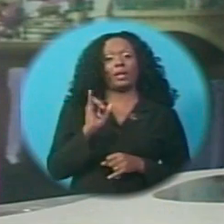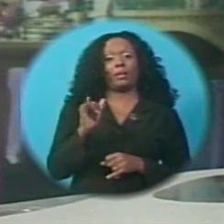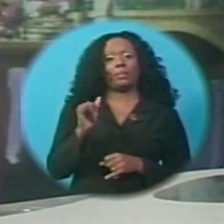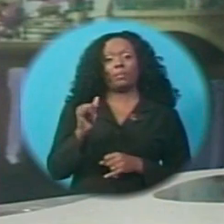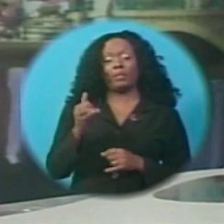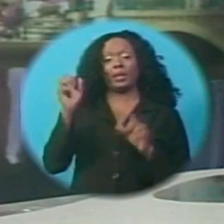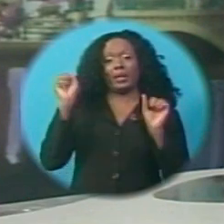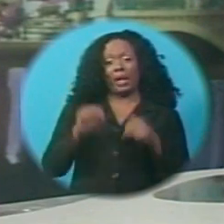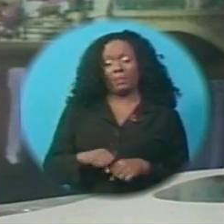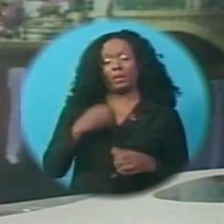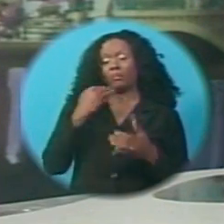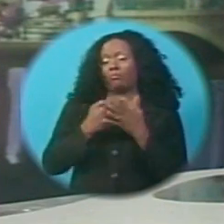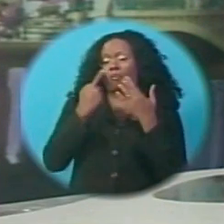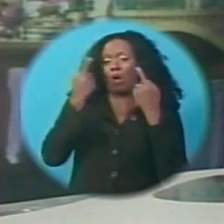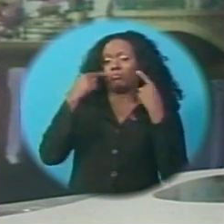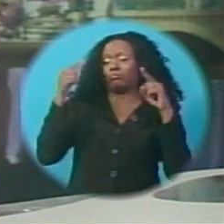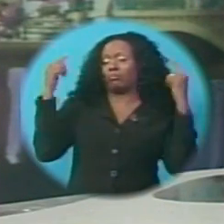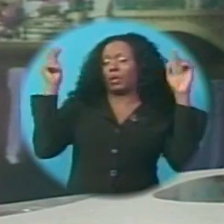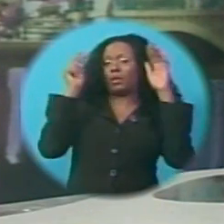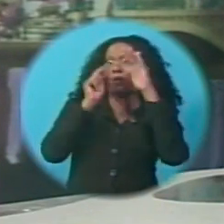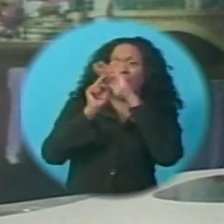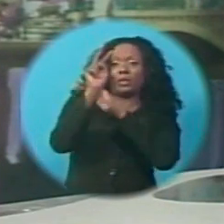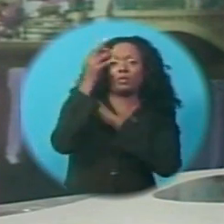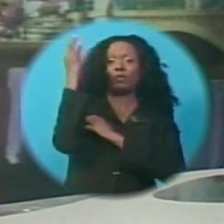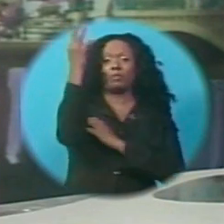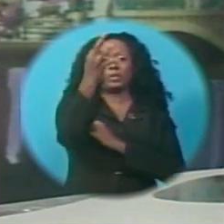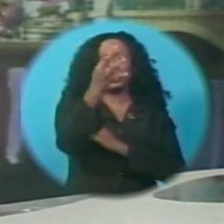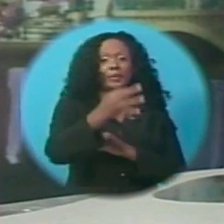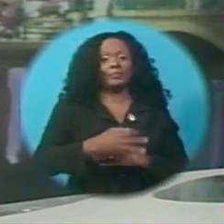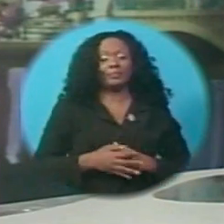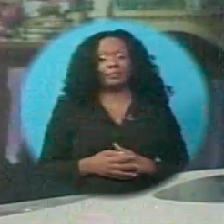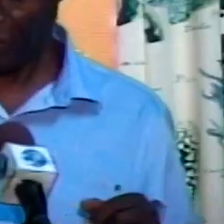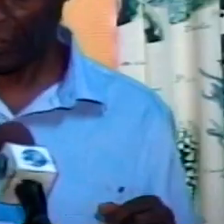tackle, or when are we going to tackle male